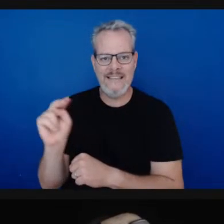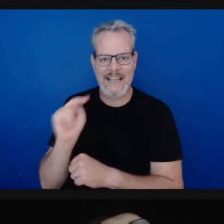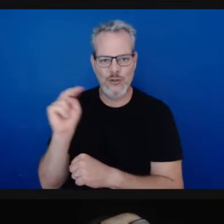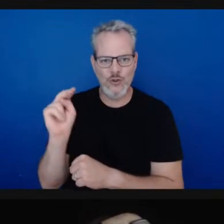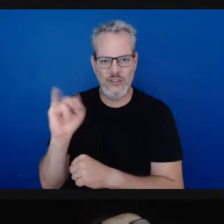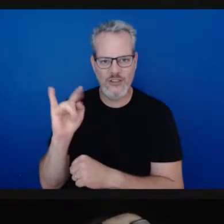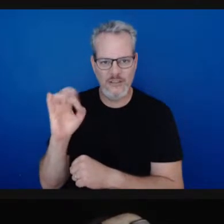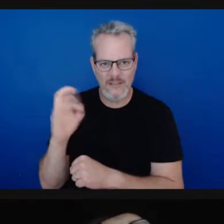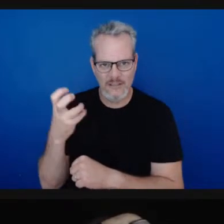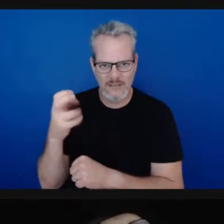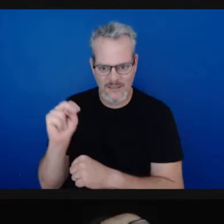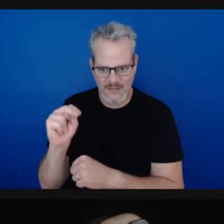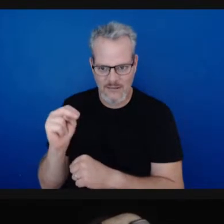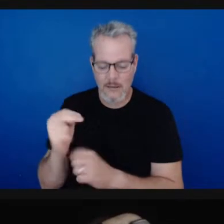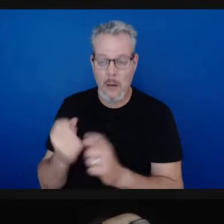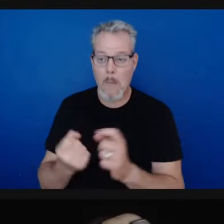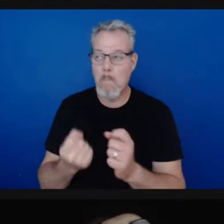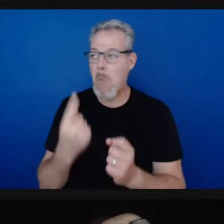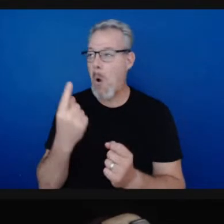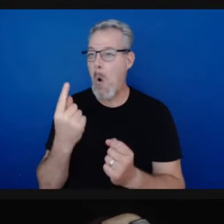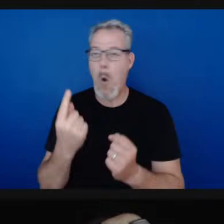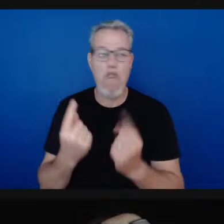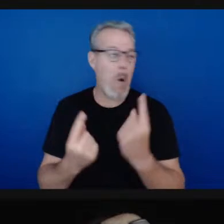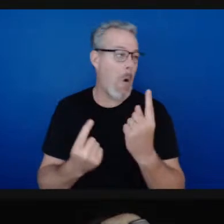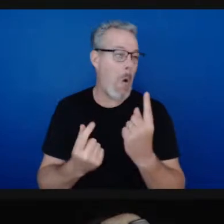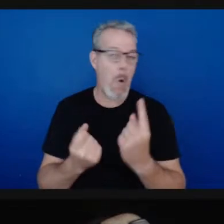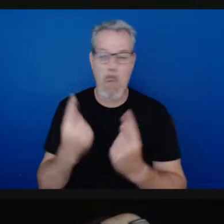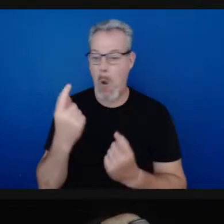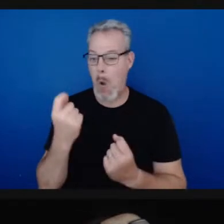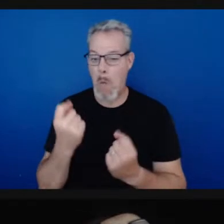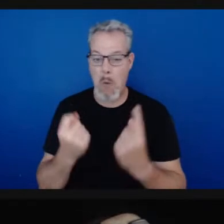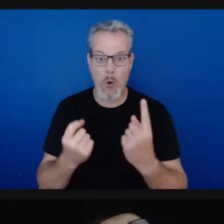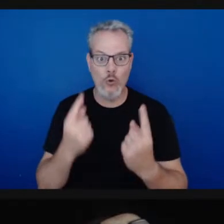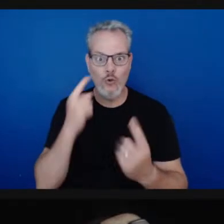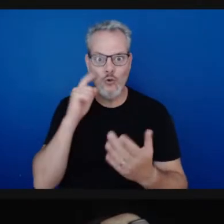flying in this area. You see all the students scattered all around